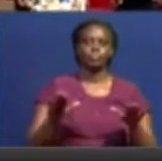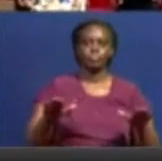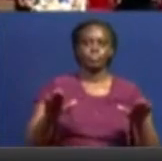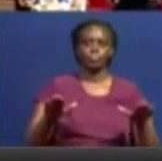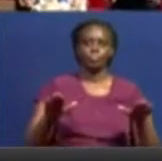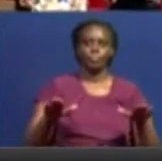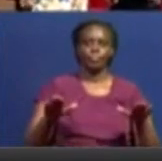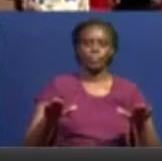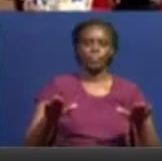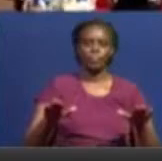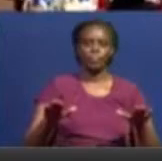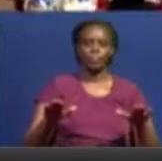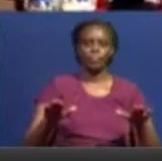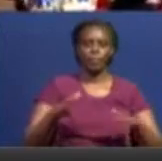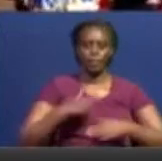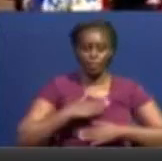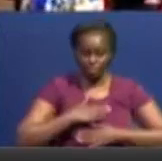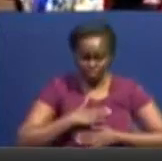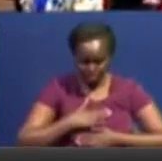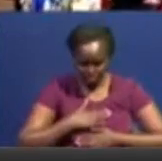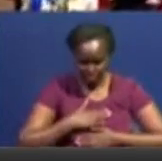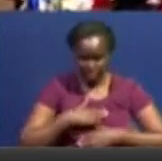Order, honorable members, order.